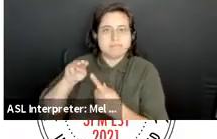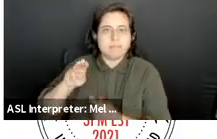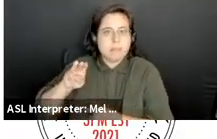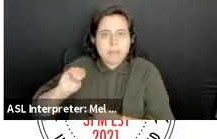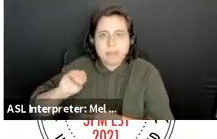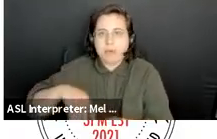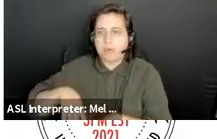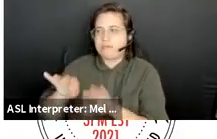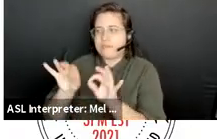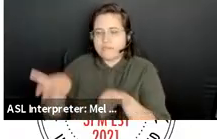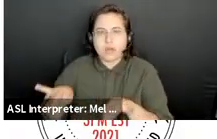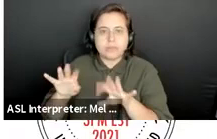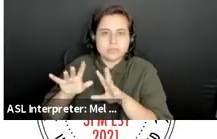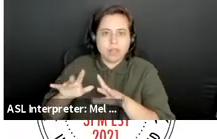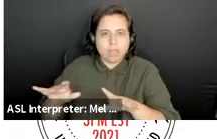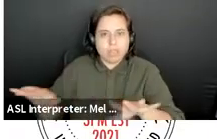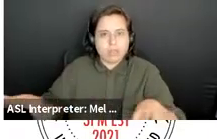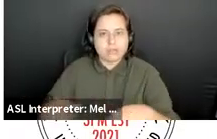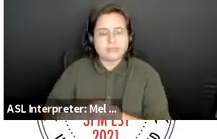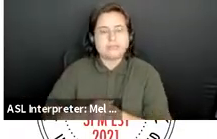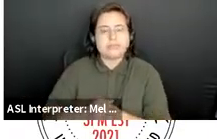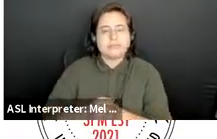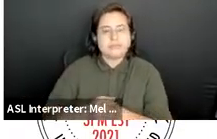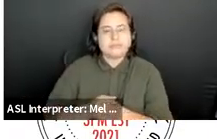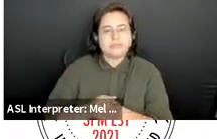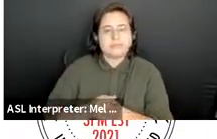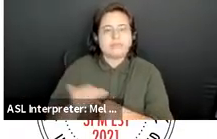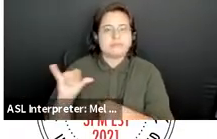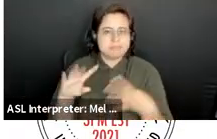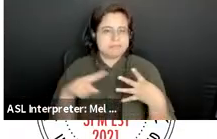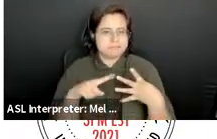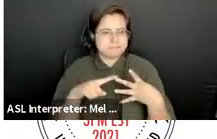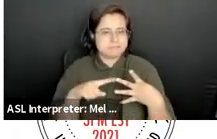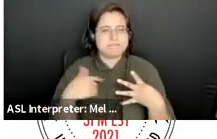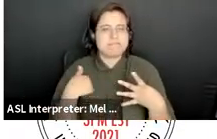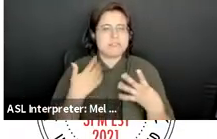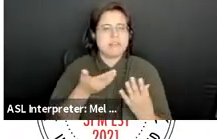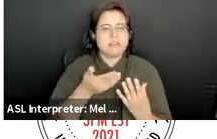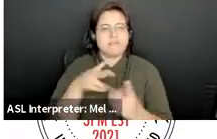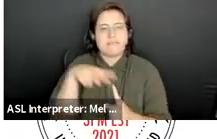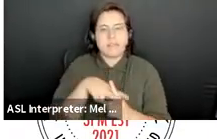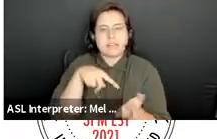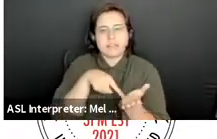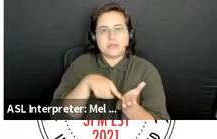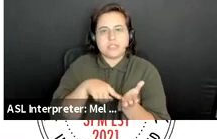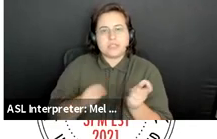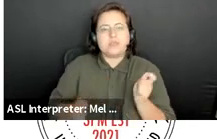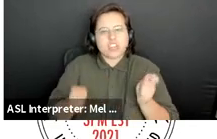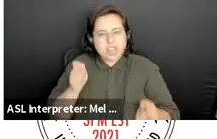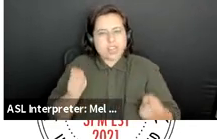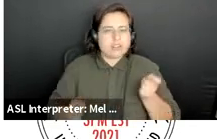on. You will also find on Artists from Abroad links to filing fees. Those do change from time to